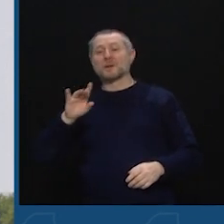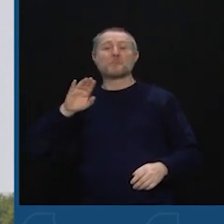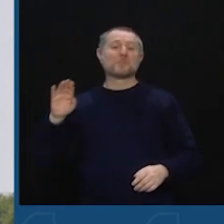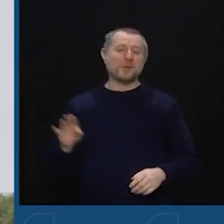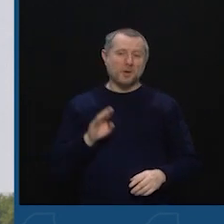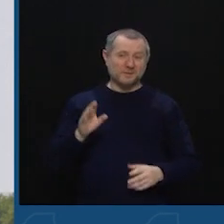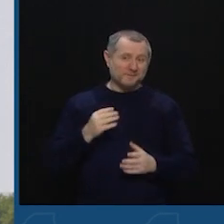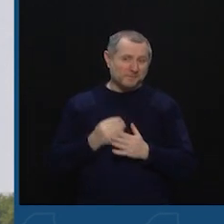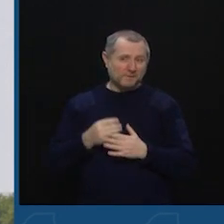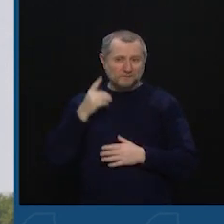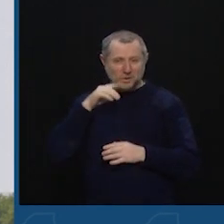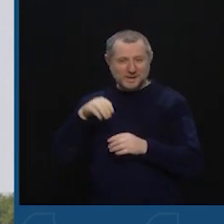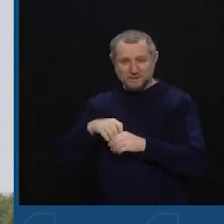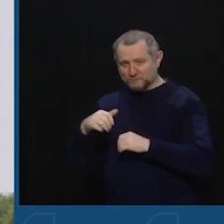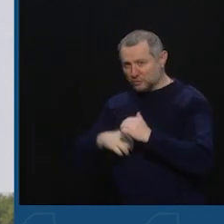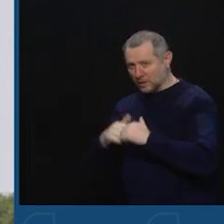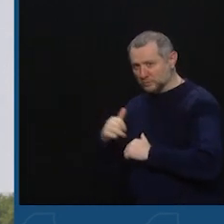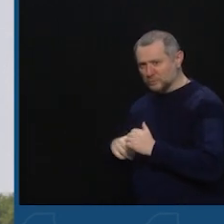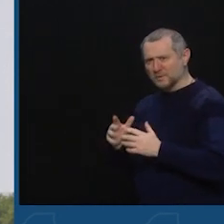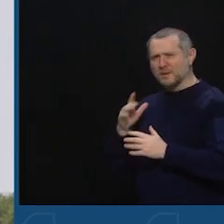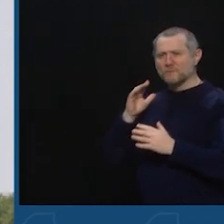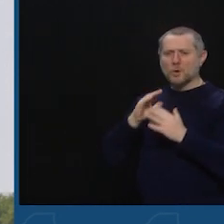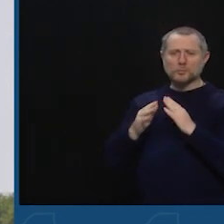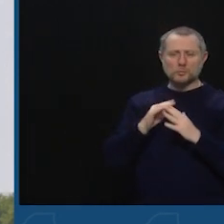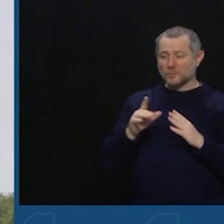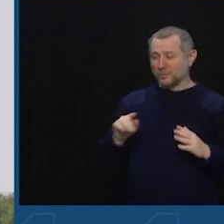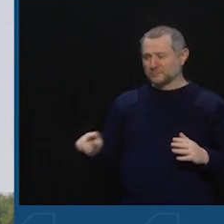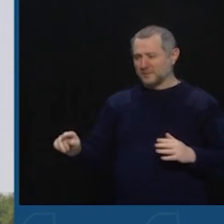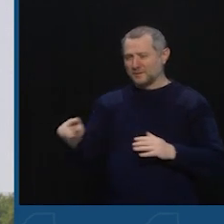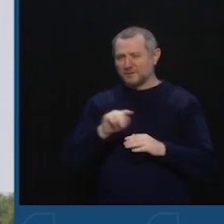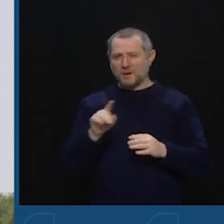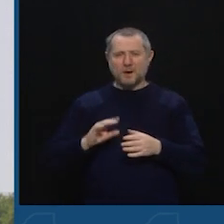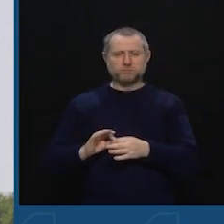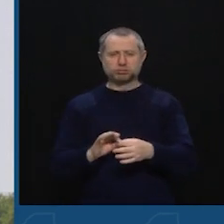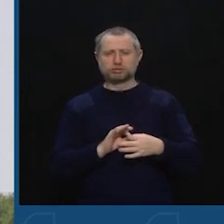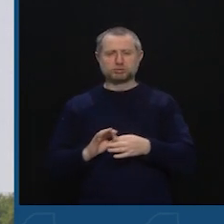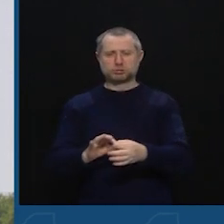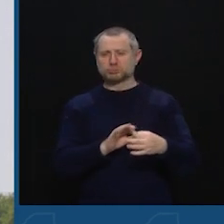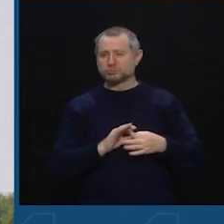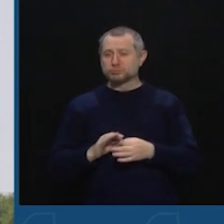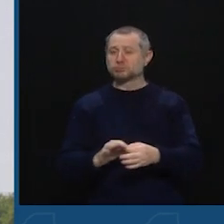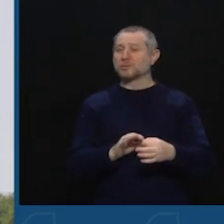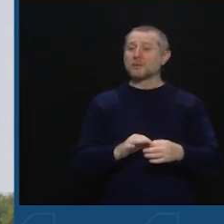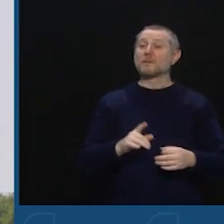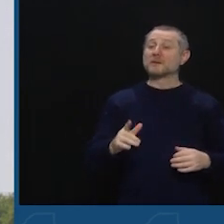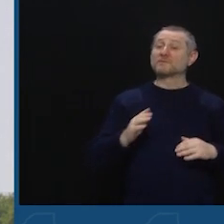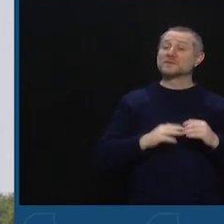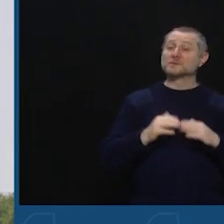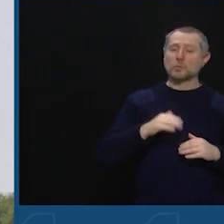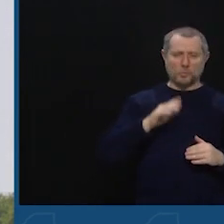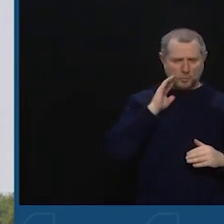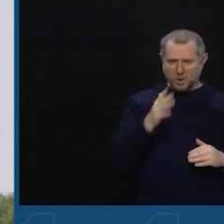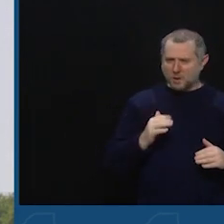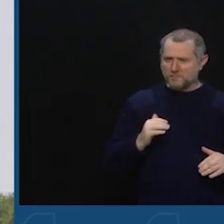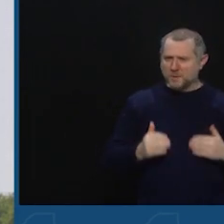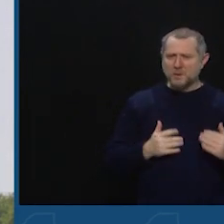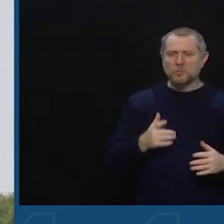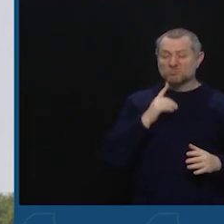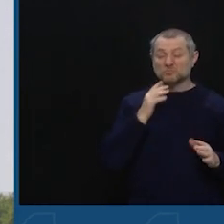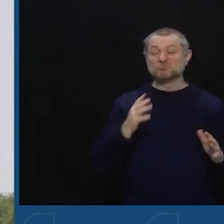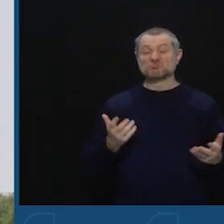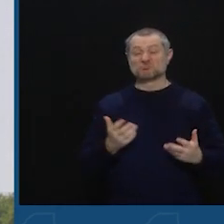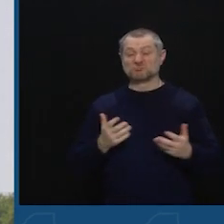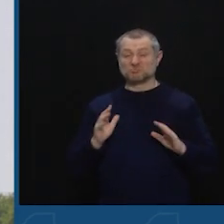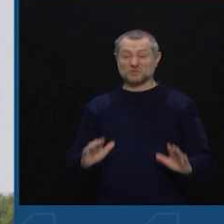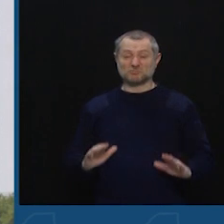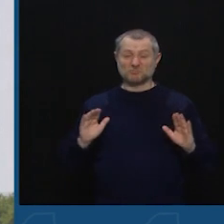infrastructure to connect communities that have been separated for too long. That building is going to go on, which is going to be extraordinary to be a catalyst.